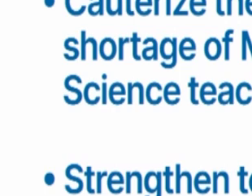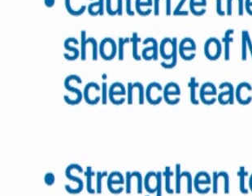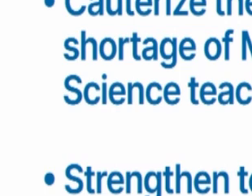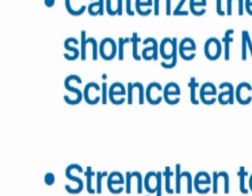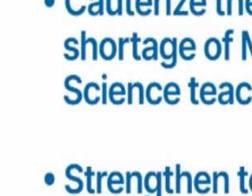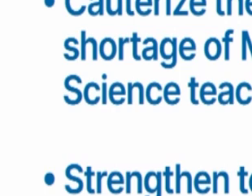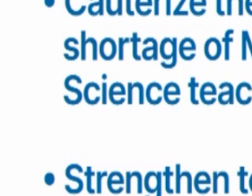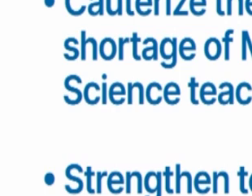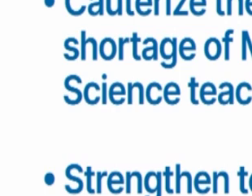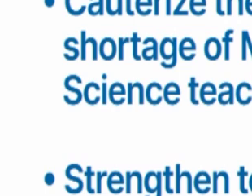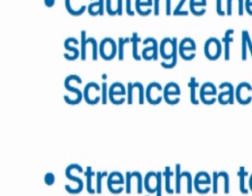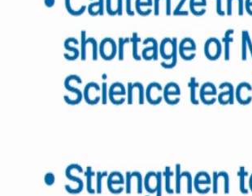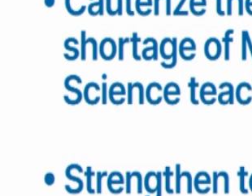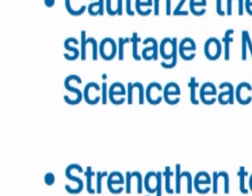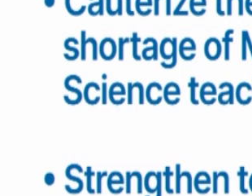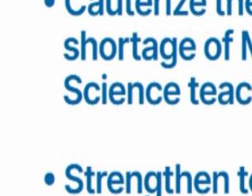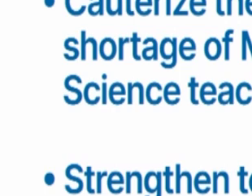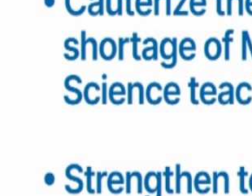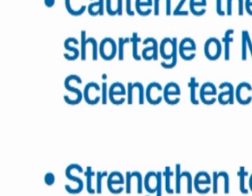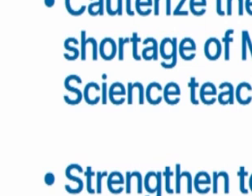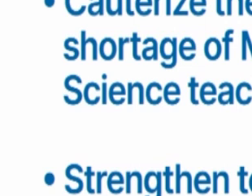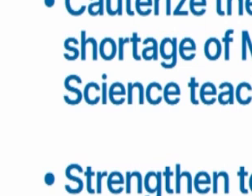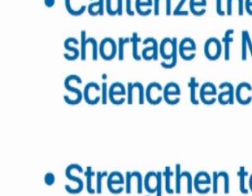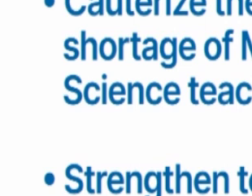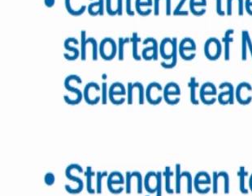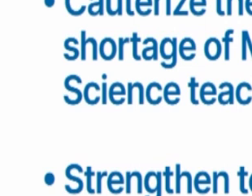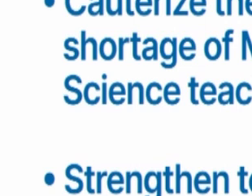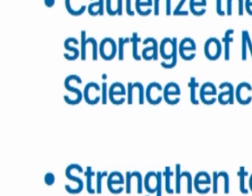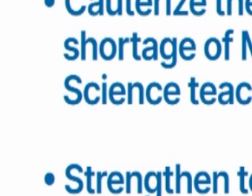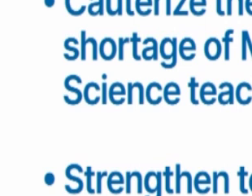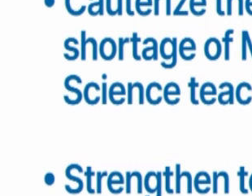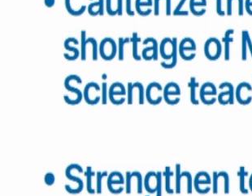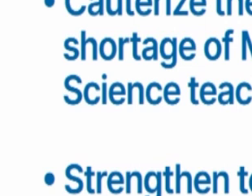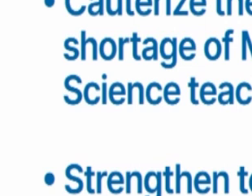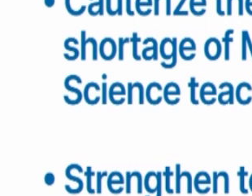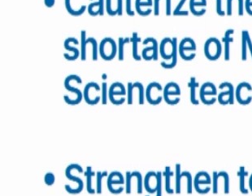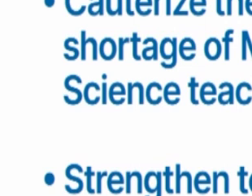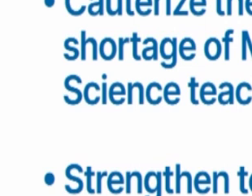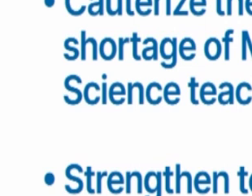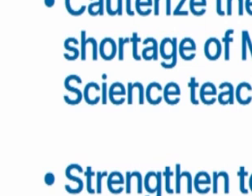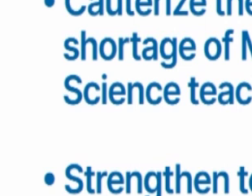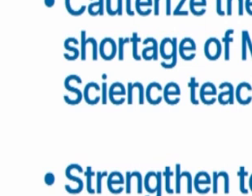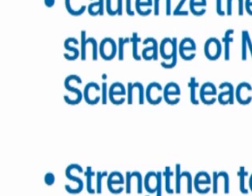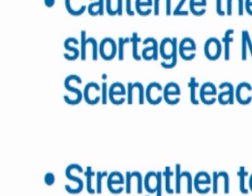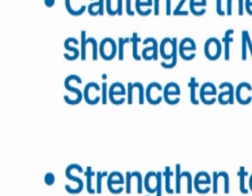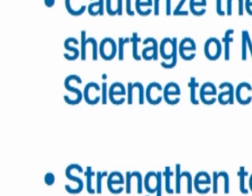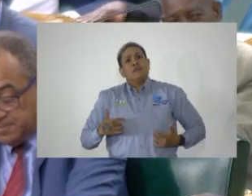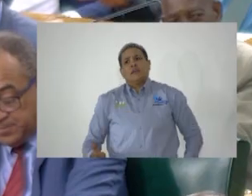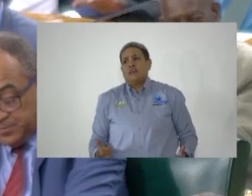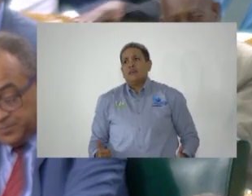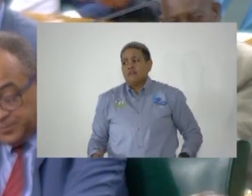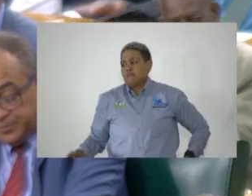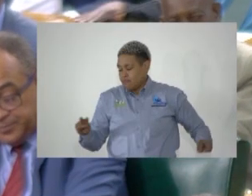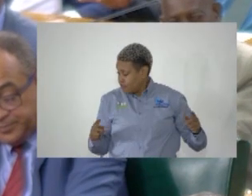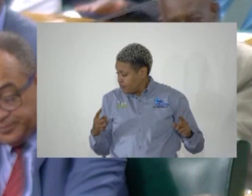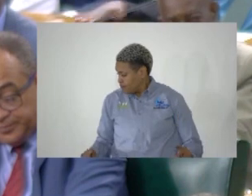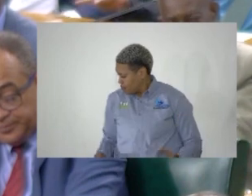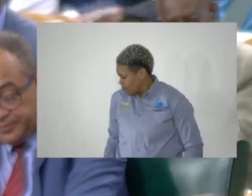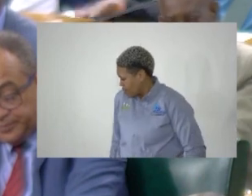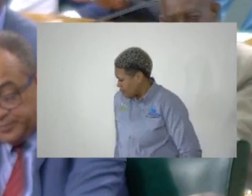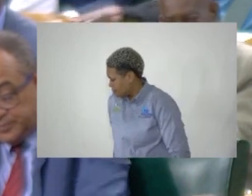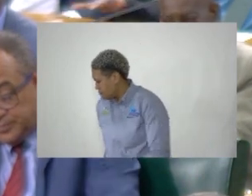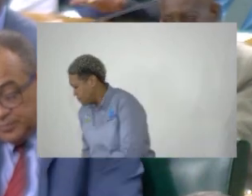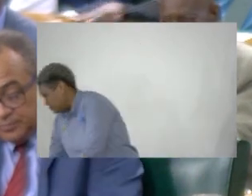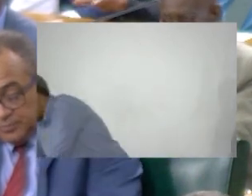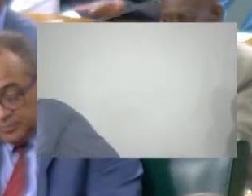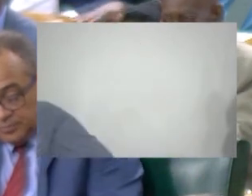intake in STEM subjects would increase by 100% if scholarships and other incentives were offered. He says what pertains